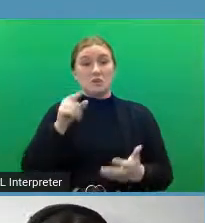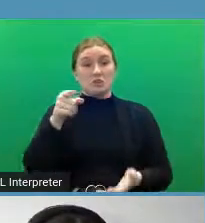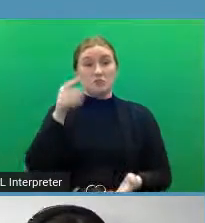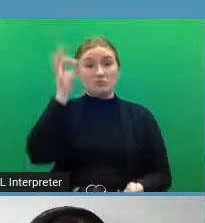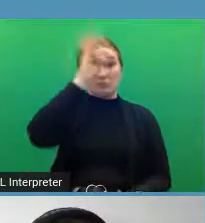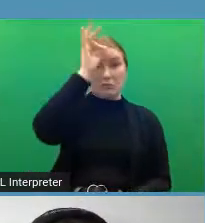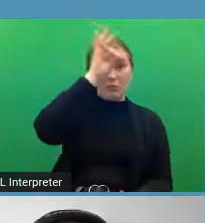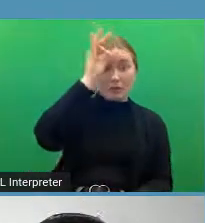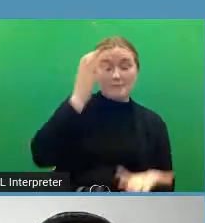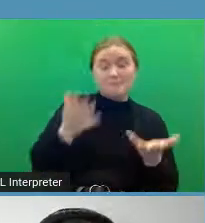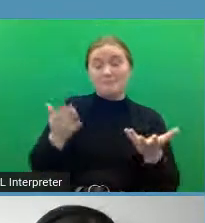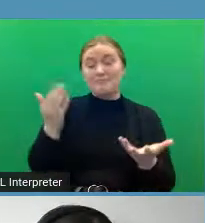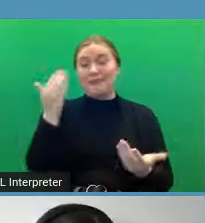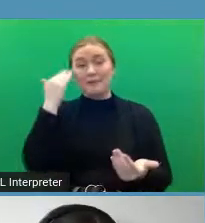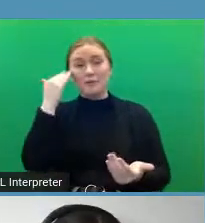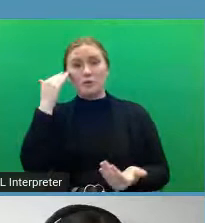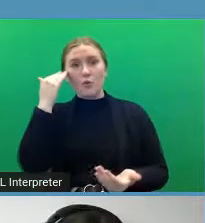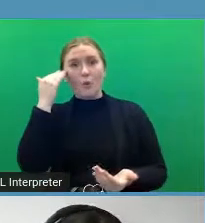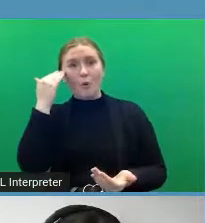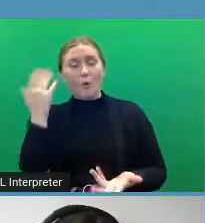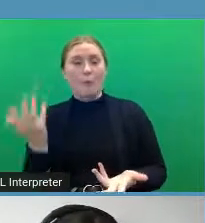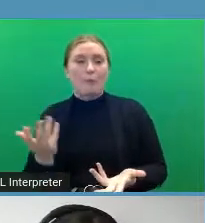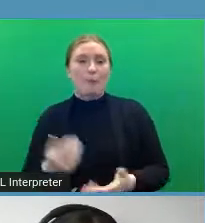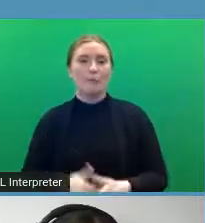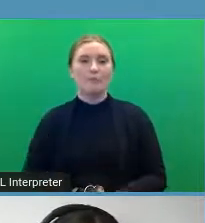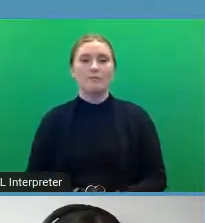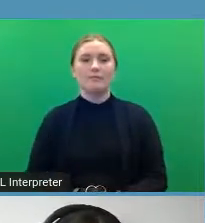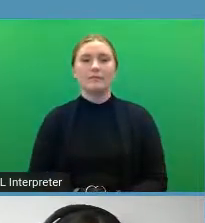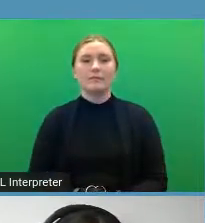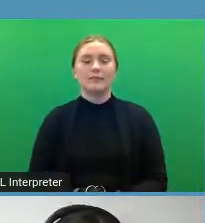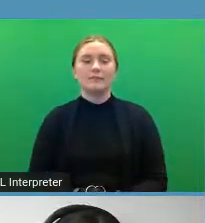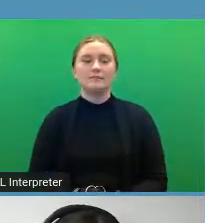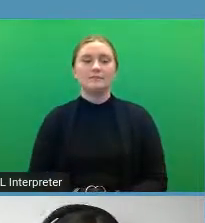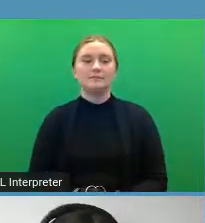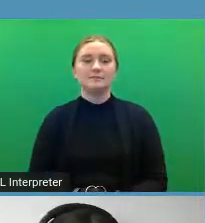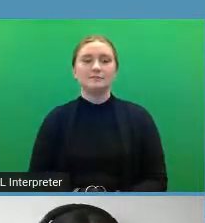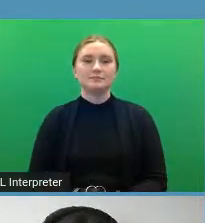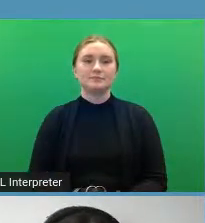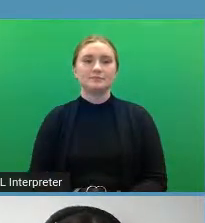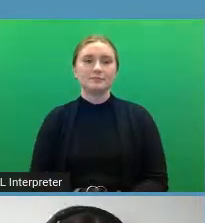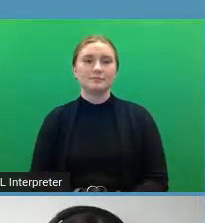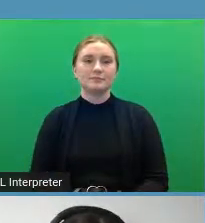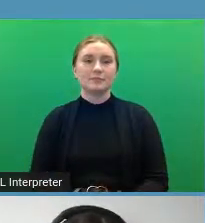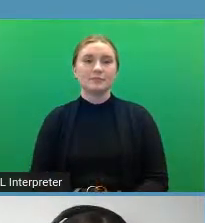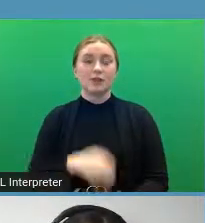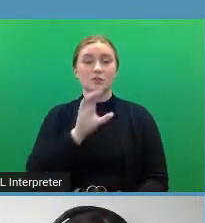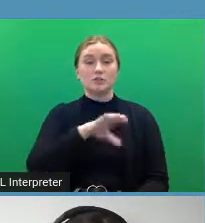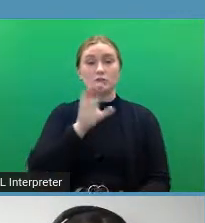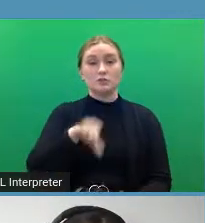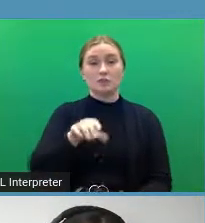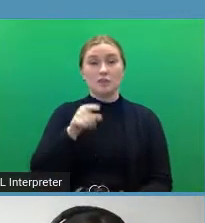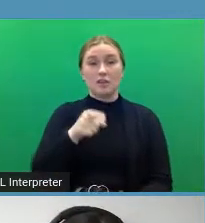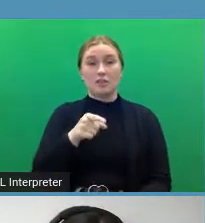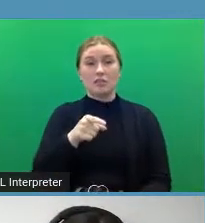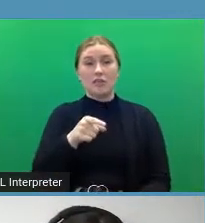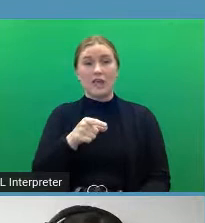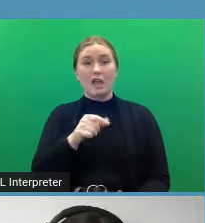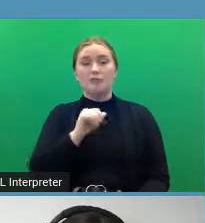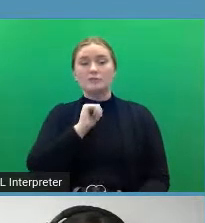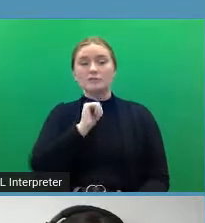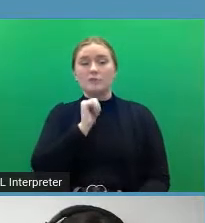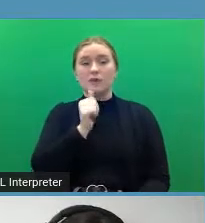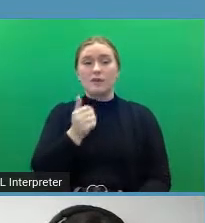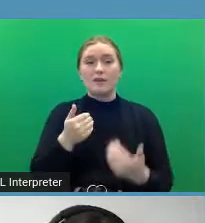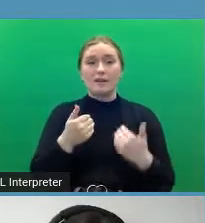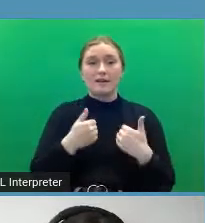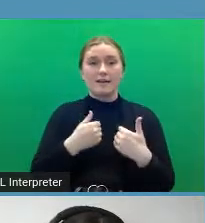aware of, but we're gonna get down into brass tacks of everything so that everyone's on the same page. Closed captions are optional on-screen